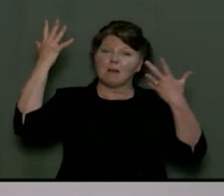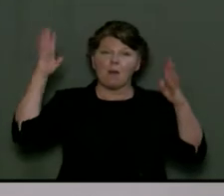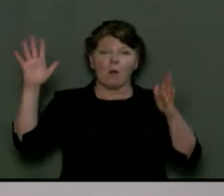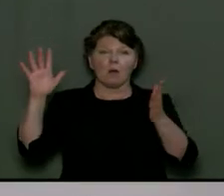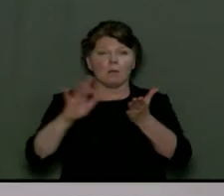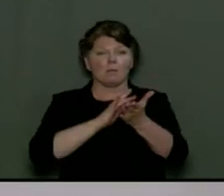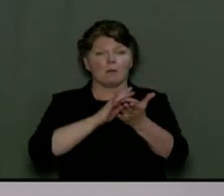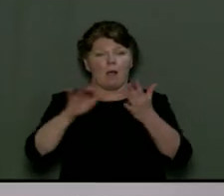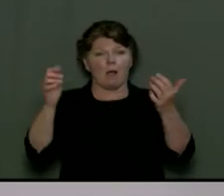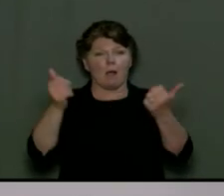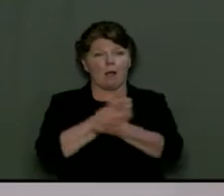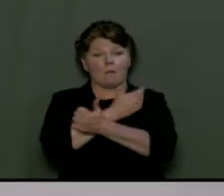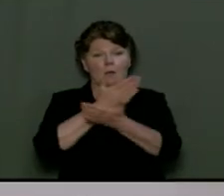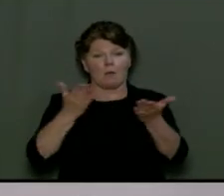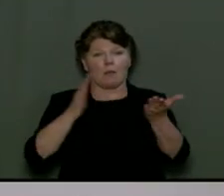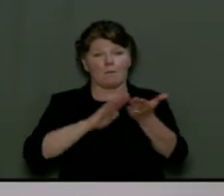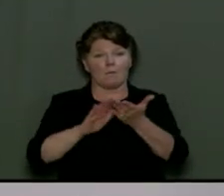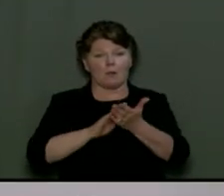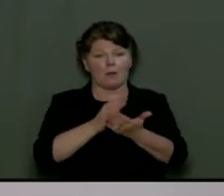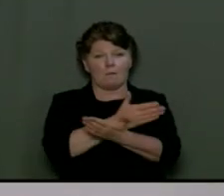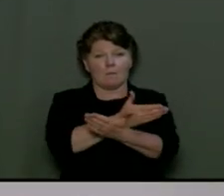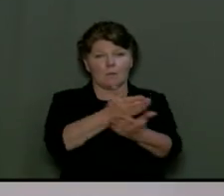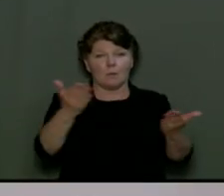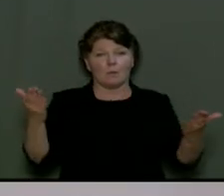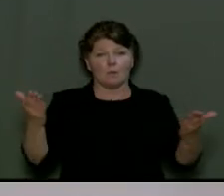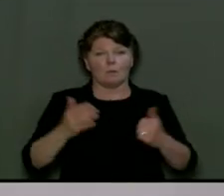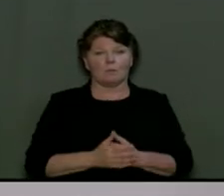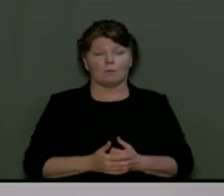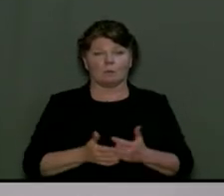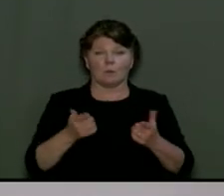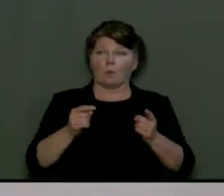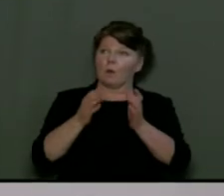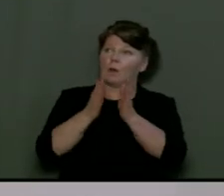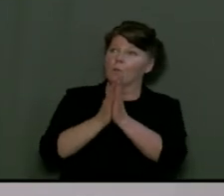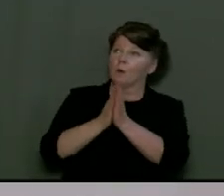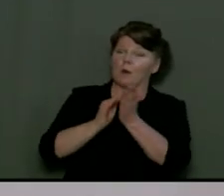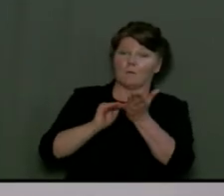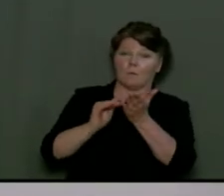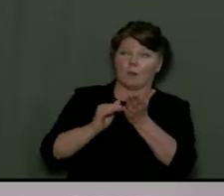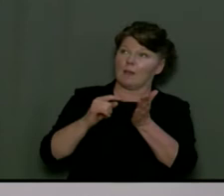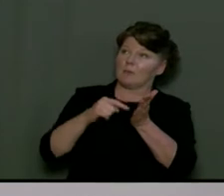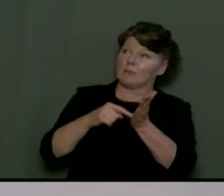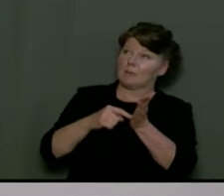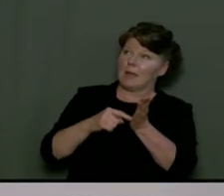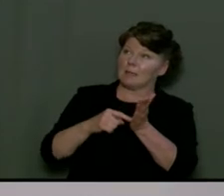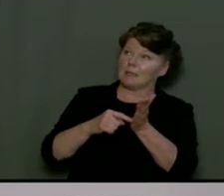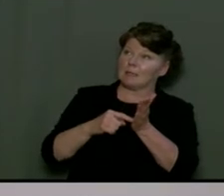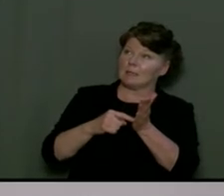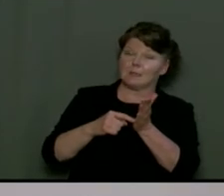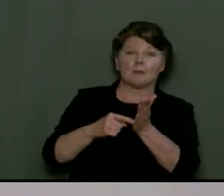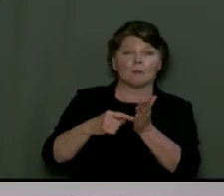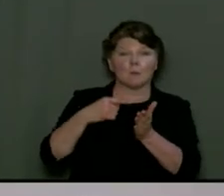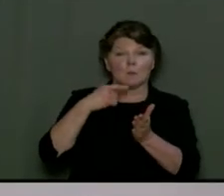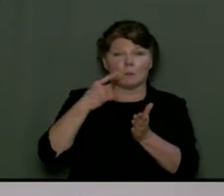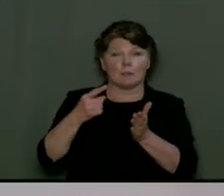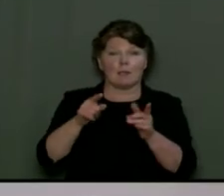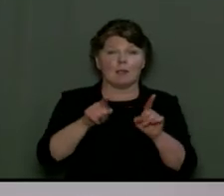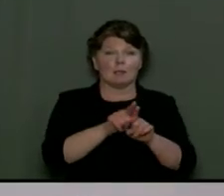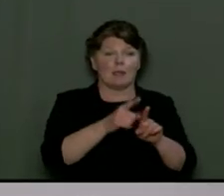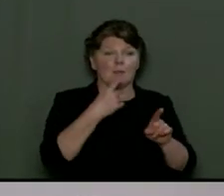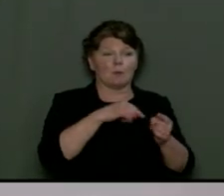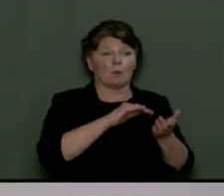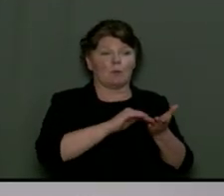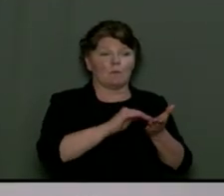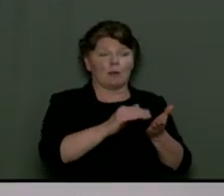you. And by the way, when we pray, forgive us our debts, we finish it by saying, as we forgive those